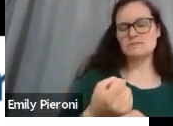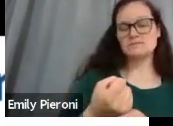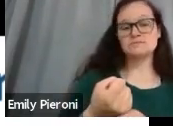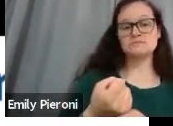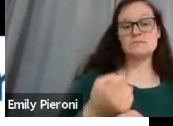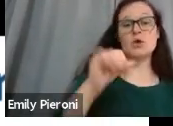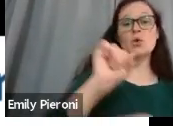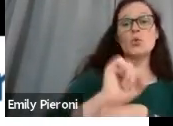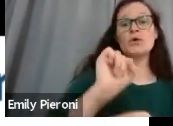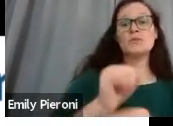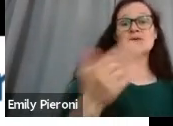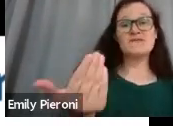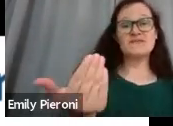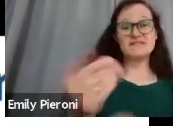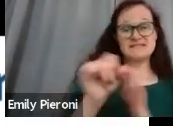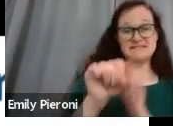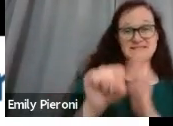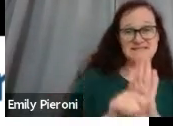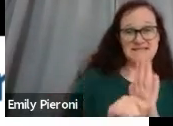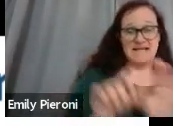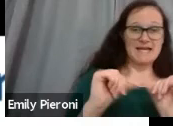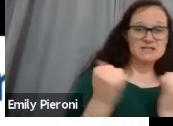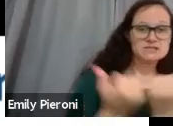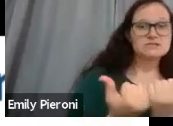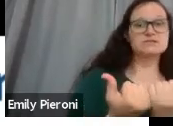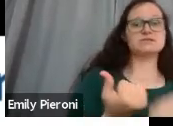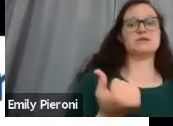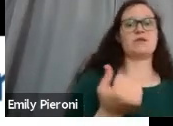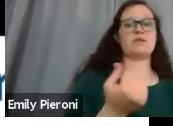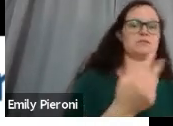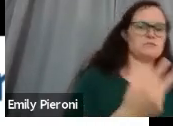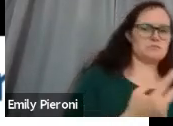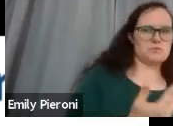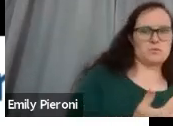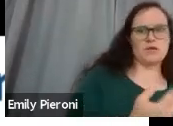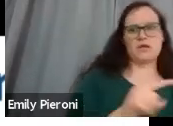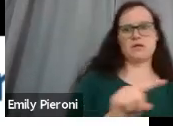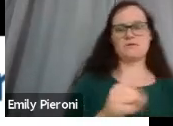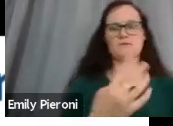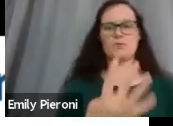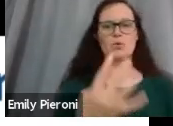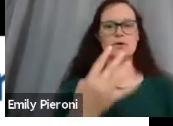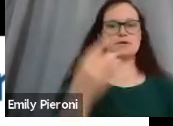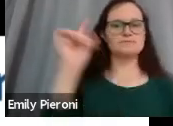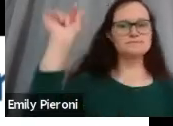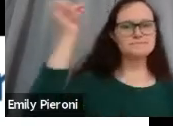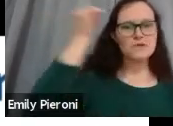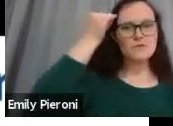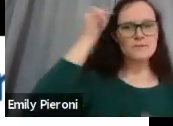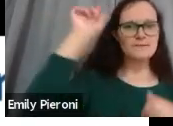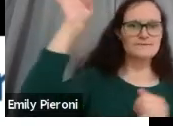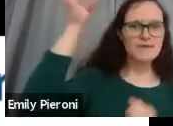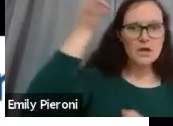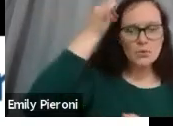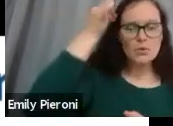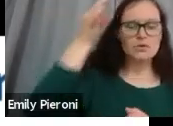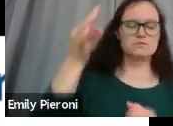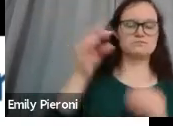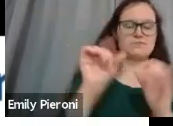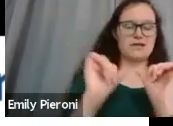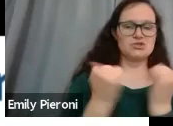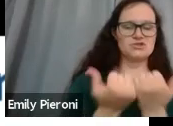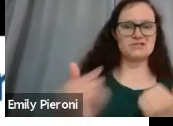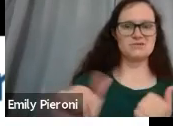state agencies and 3 or 4 federal agencies to get the right guidance. But these are kind of the